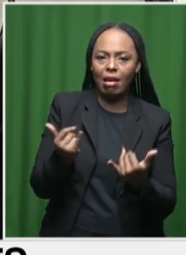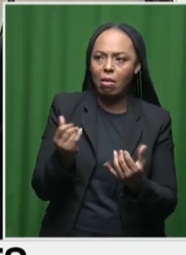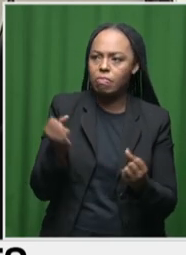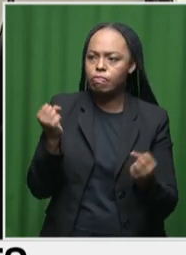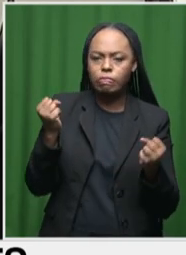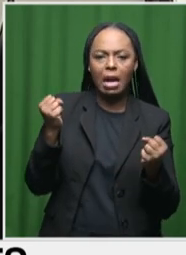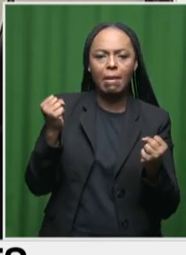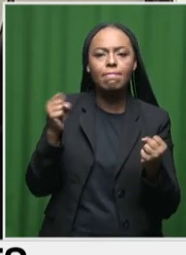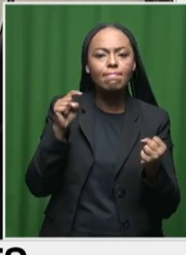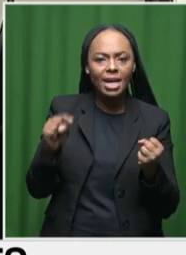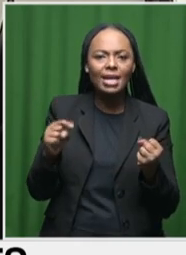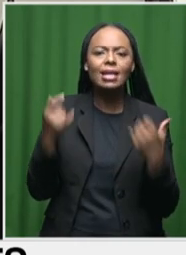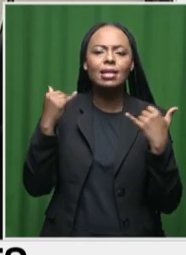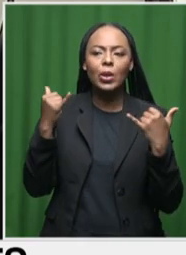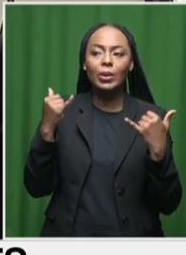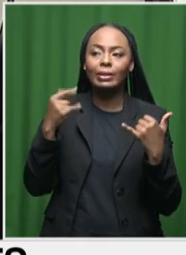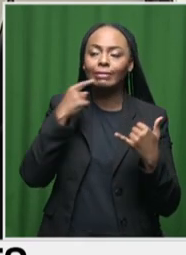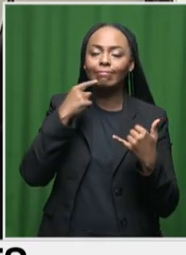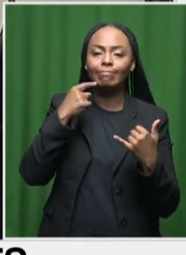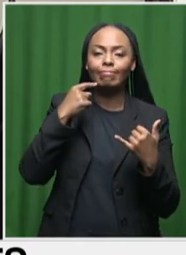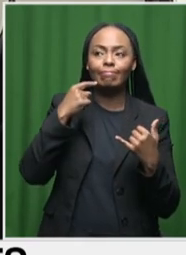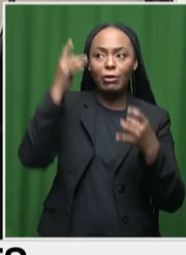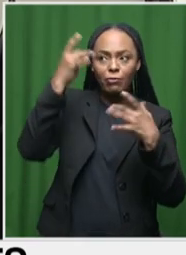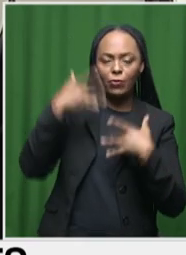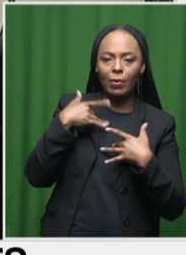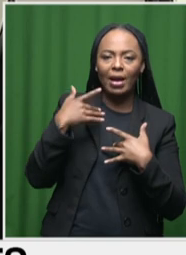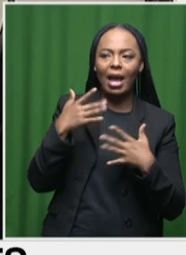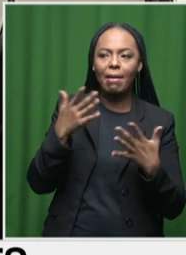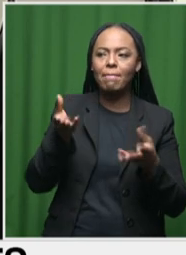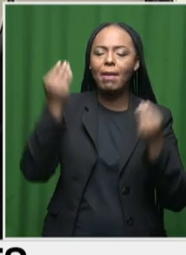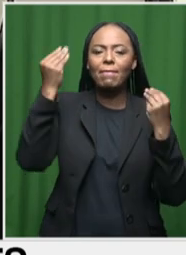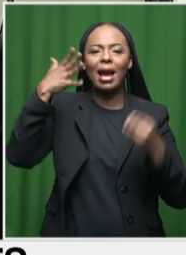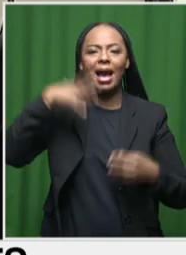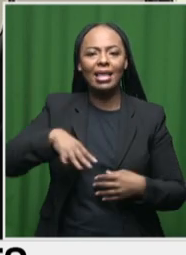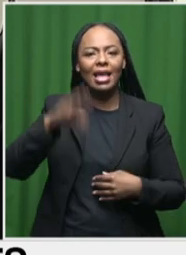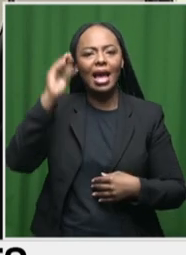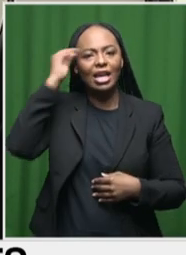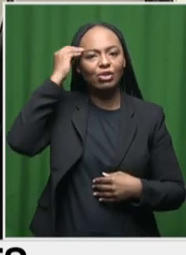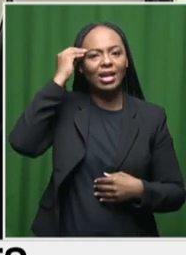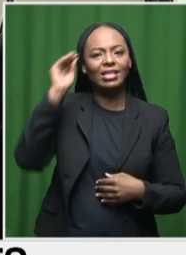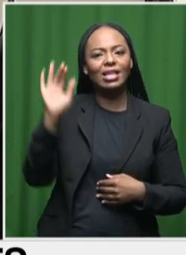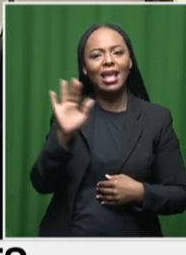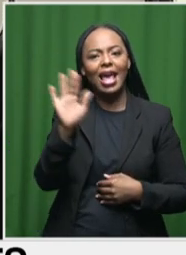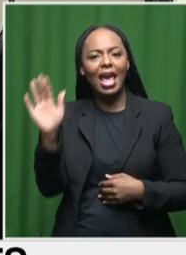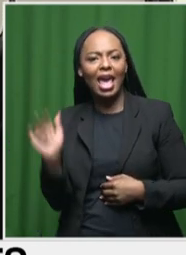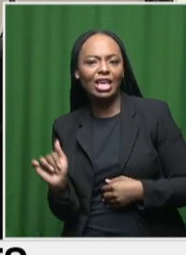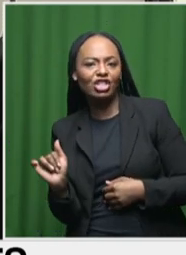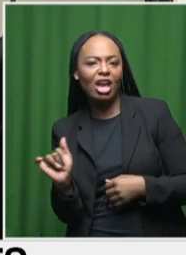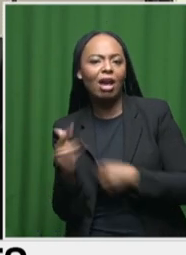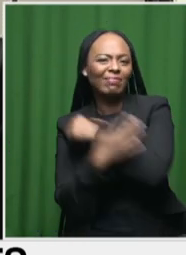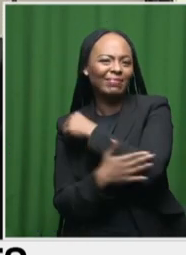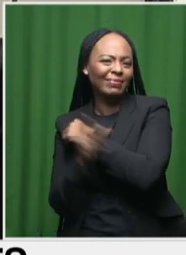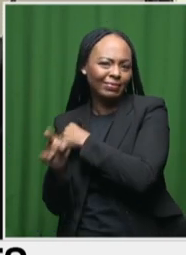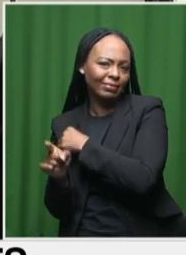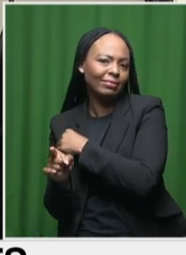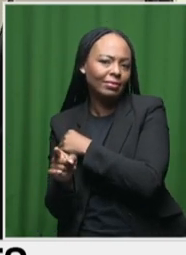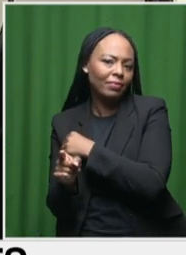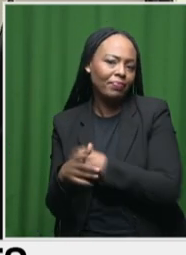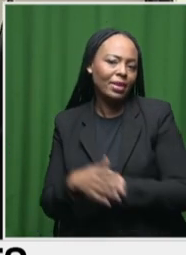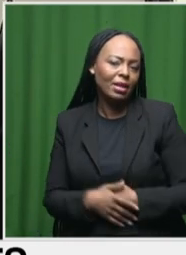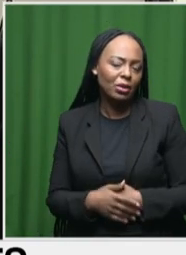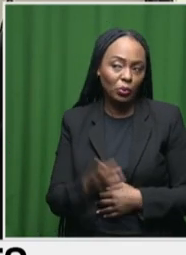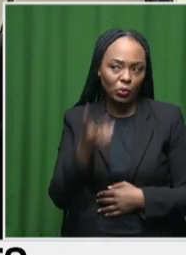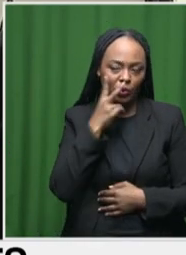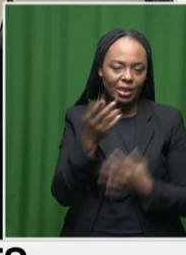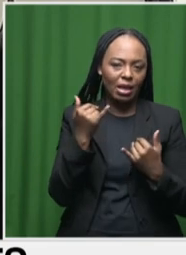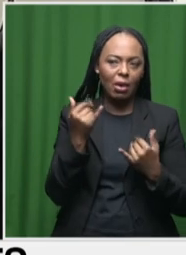we were told that she has found other interests in Asia. But you could understand why the public is skeptical